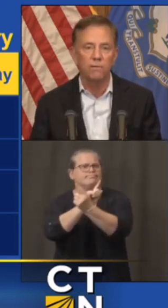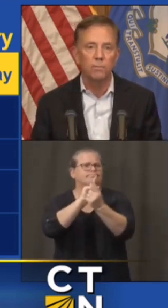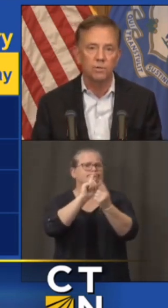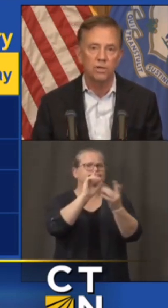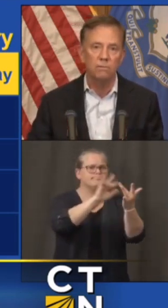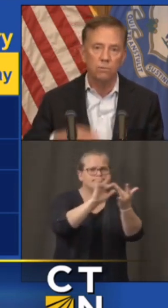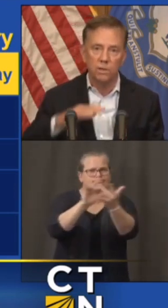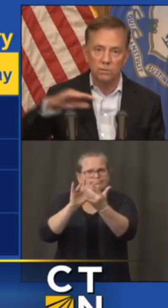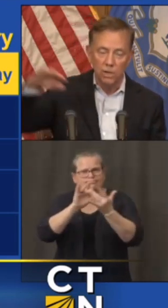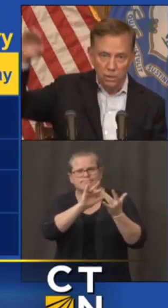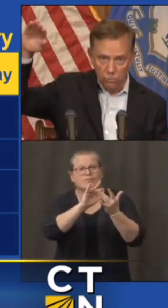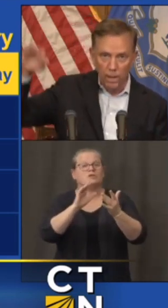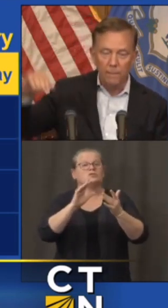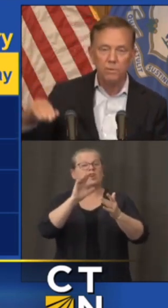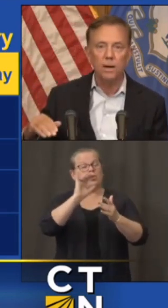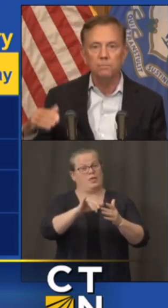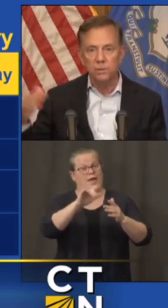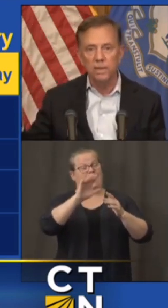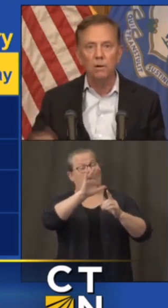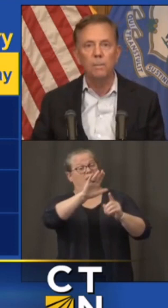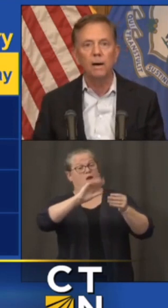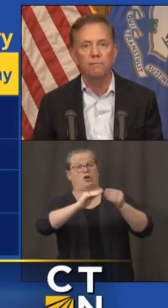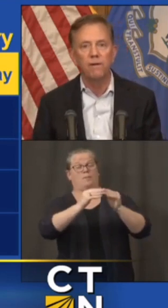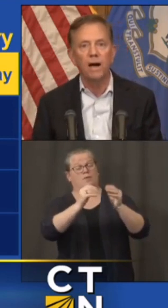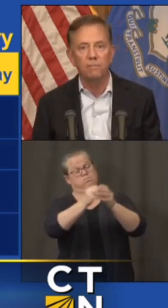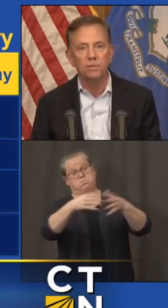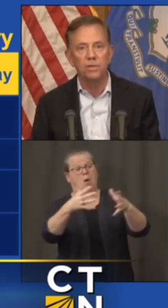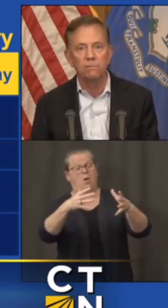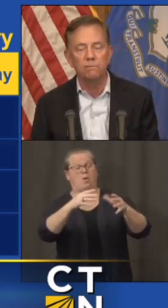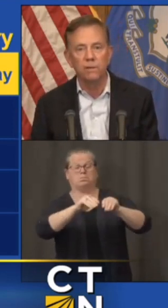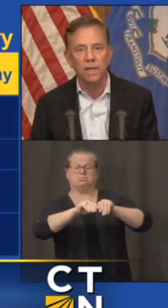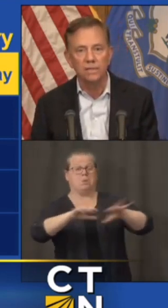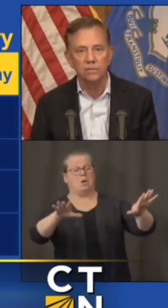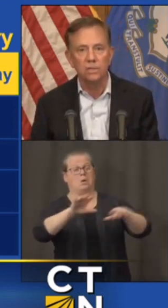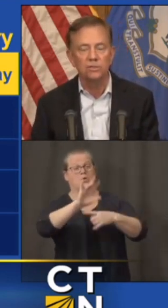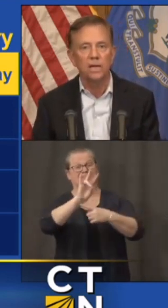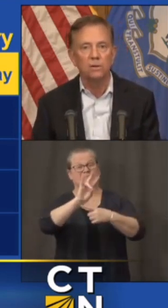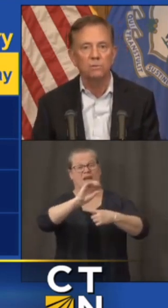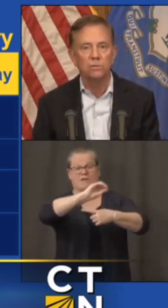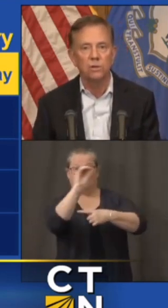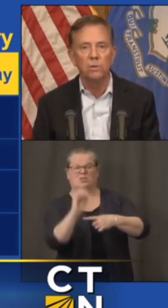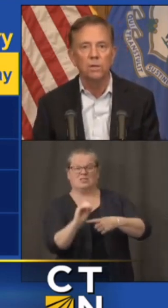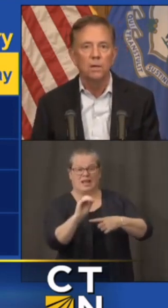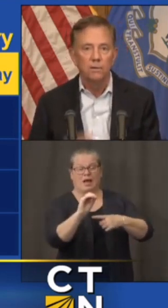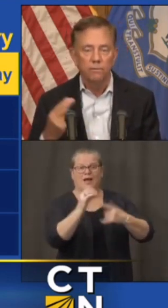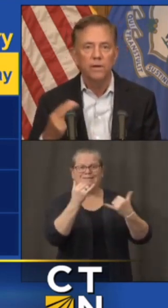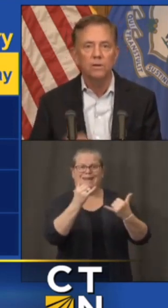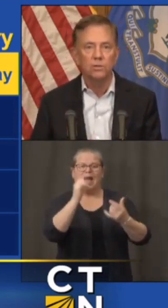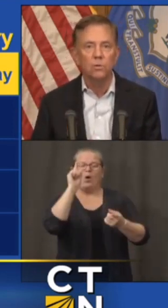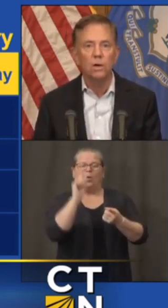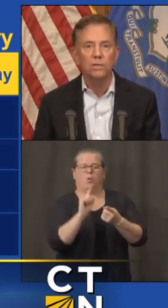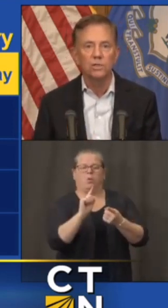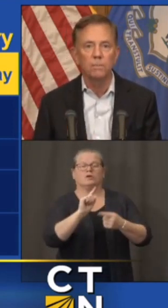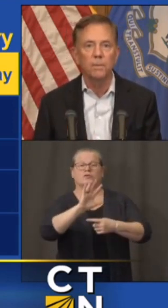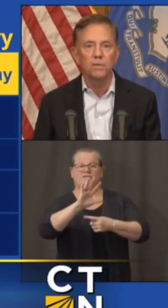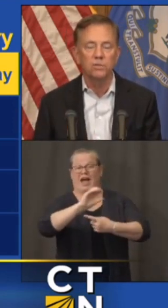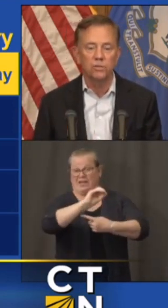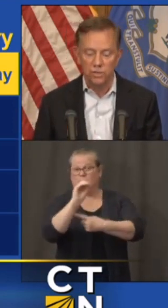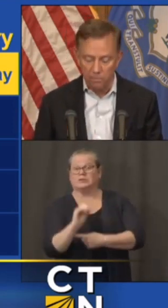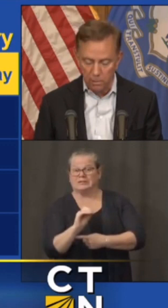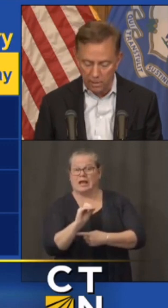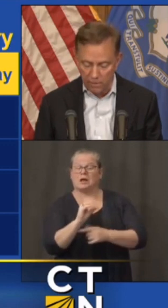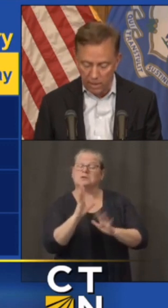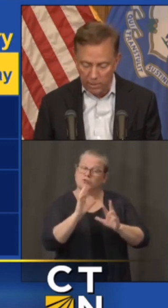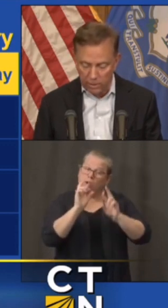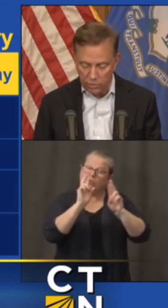from 7%, where it ramped up, to now about 5% for the last cycle. So fingers crossed, and maybe this